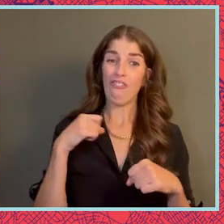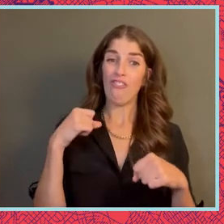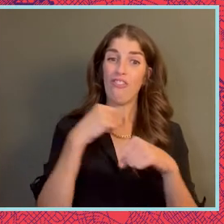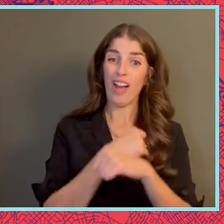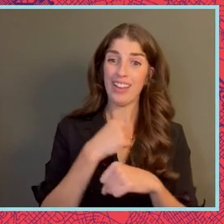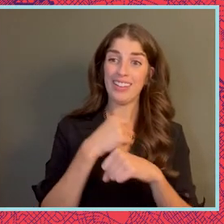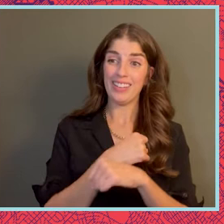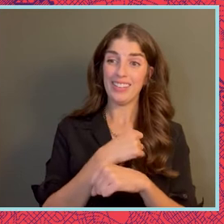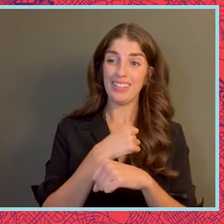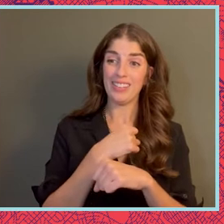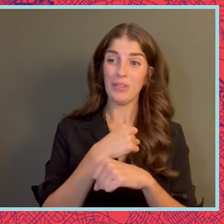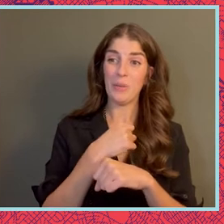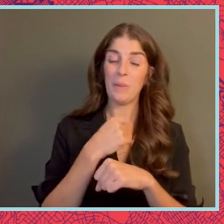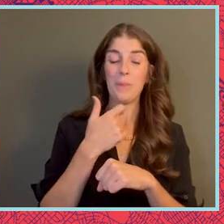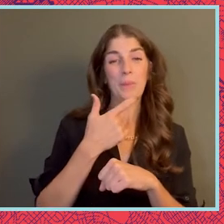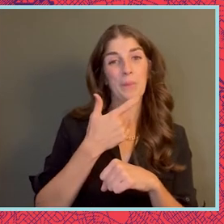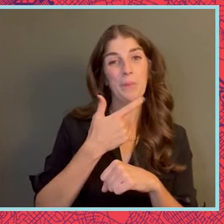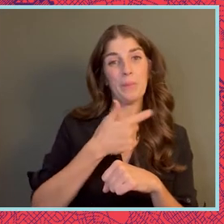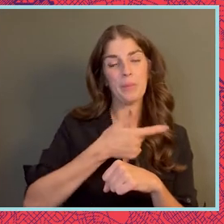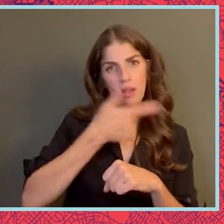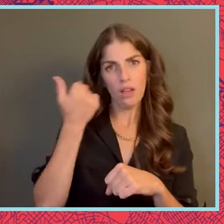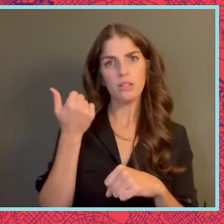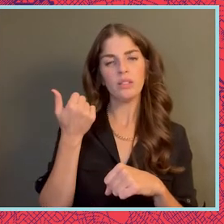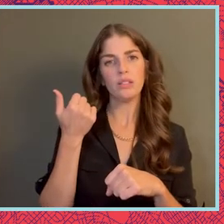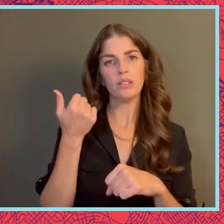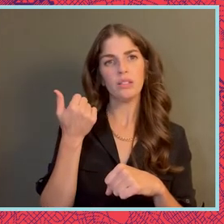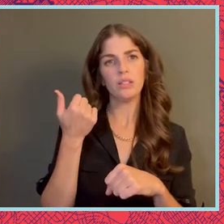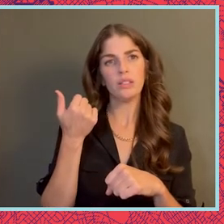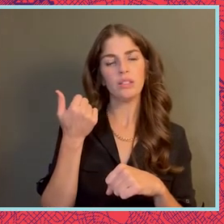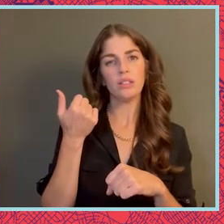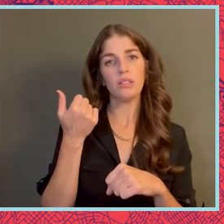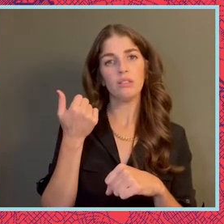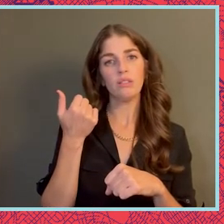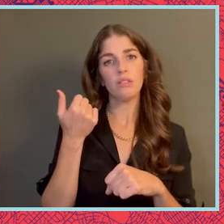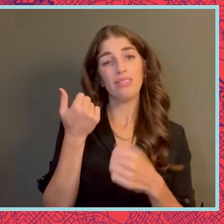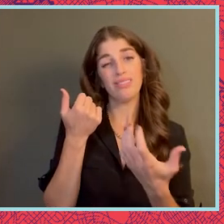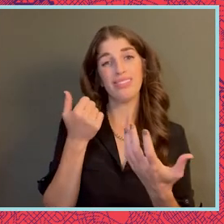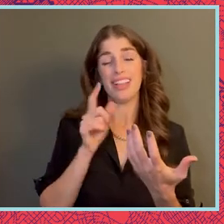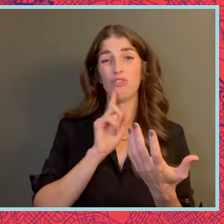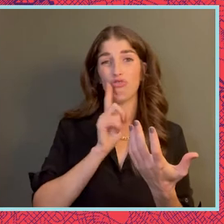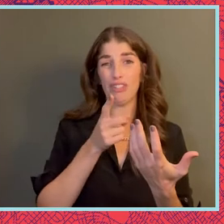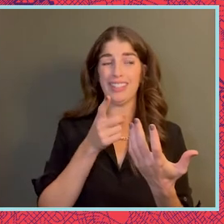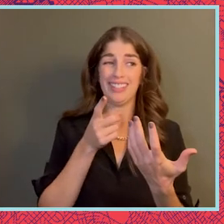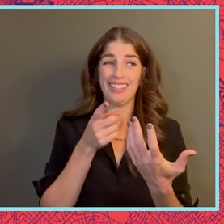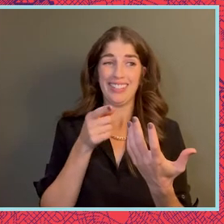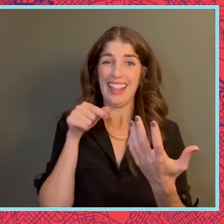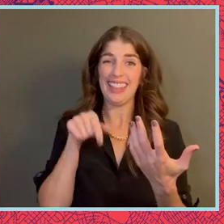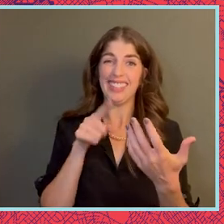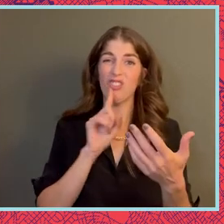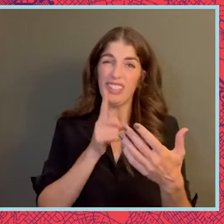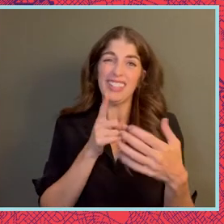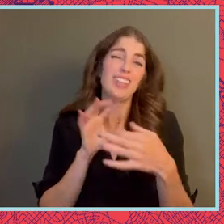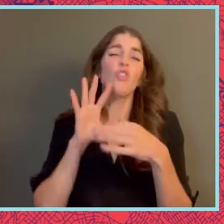rooted in this drive to treat Black people. I mean, it's really rooted very much